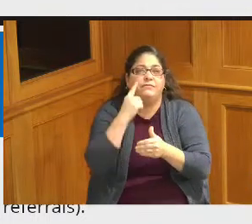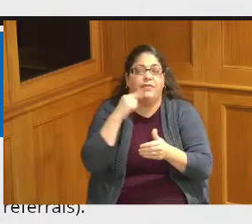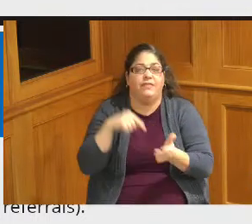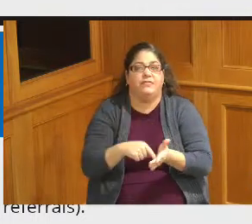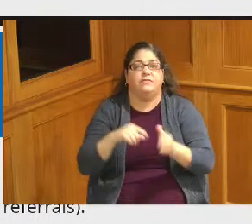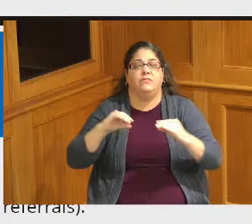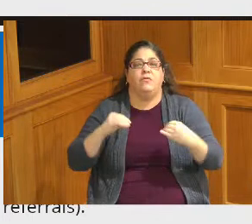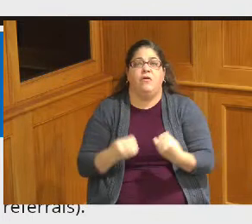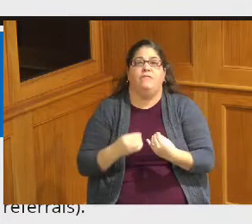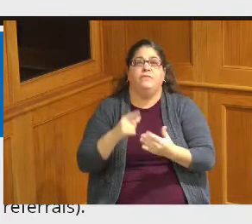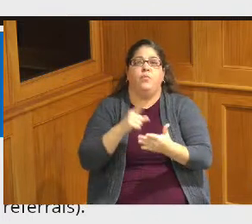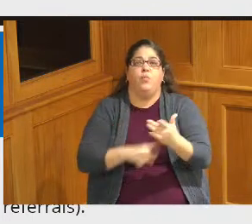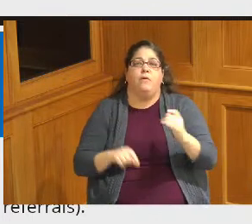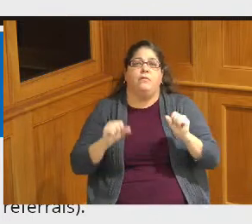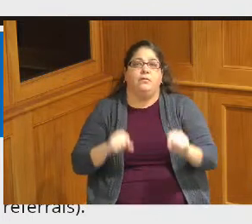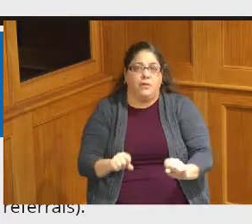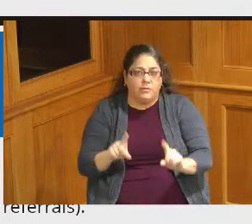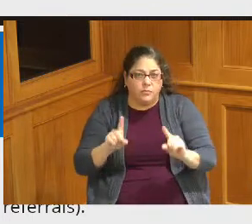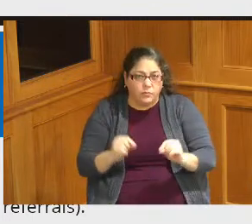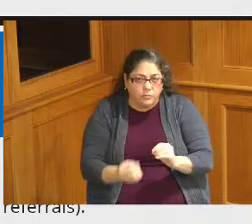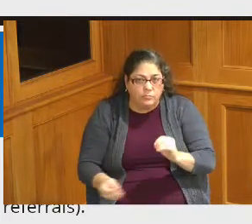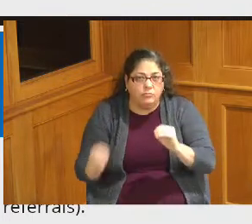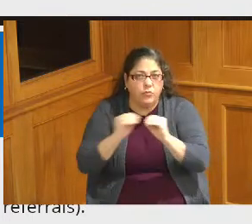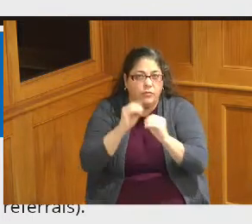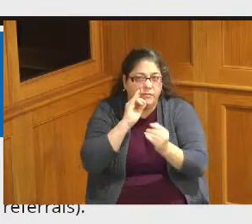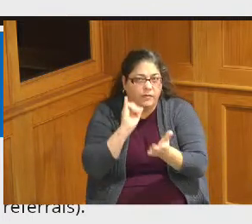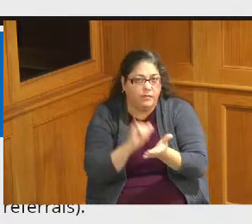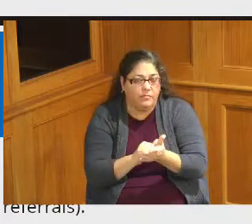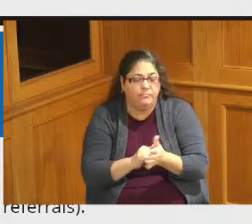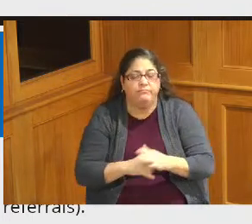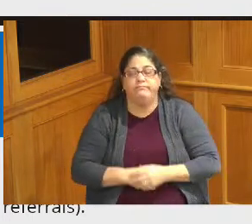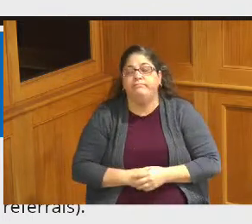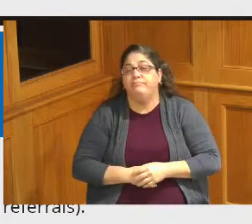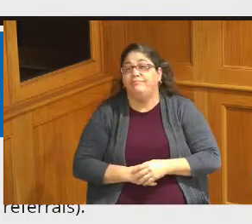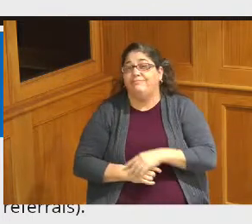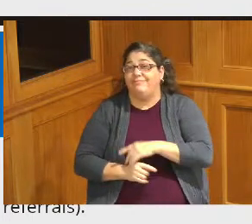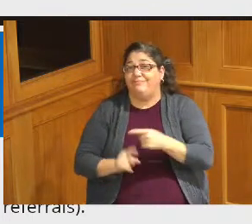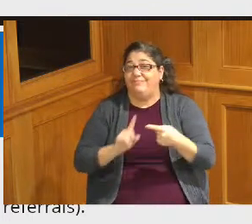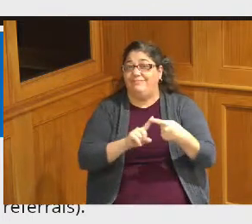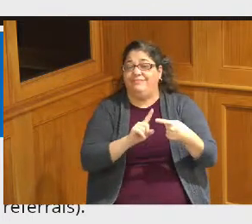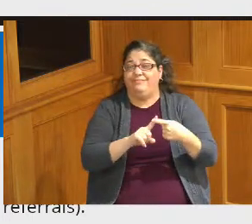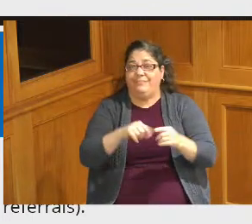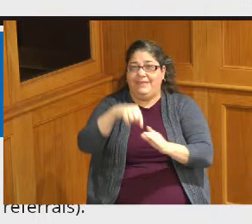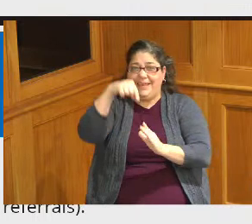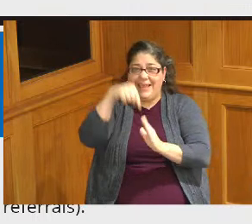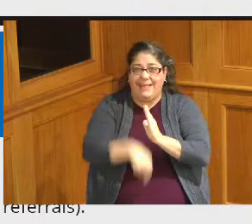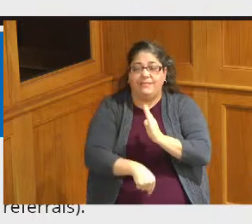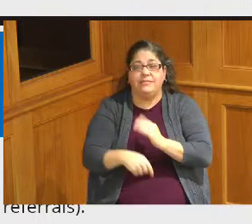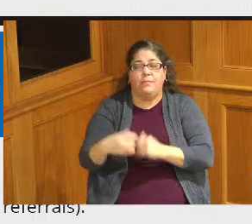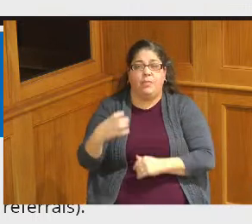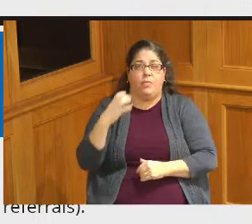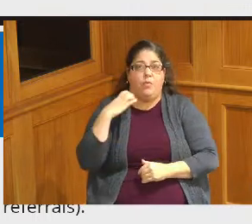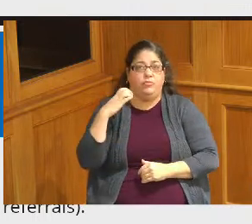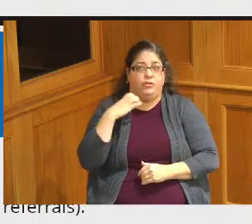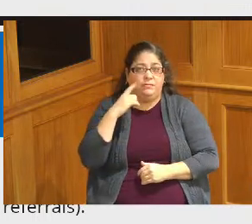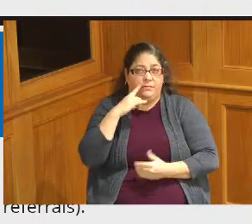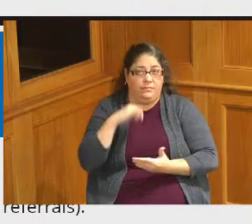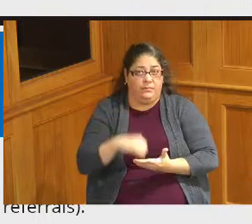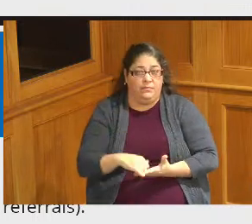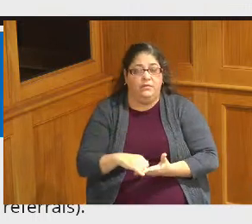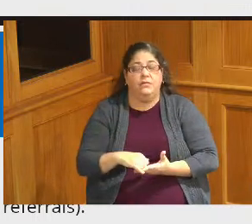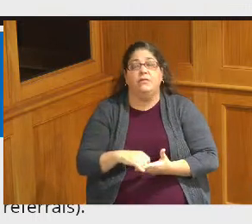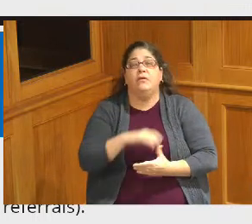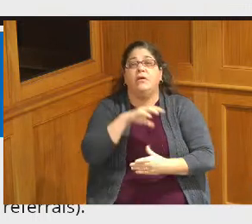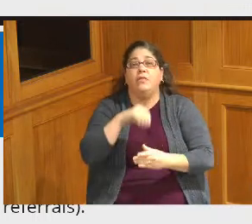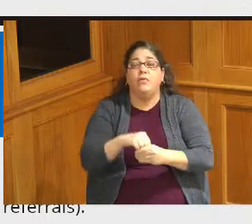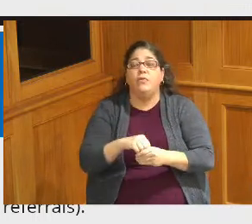do more of? And one of the things is in-depth coaching. That includes